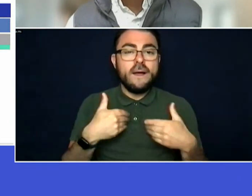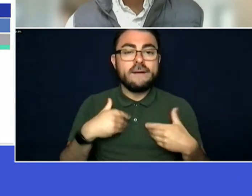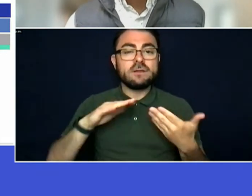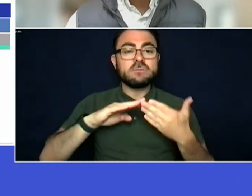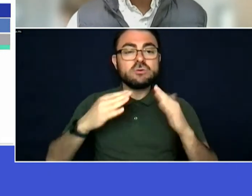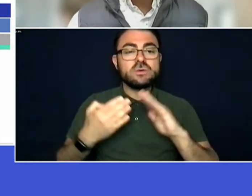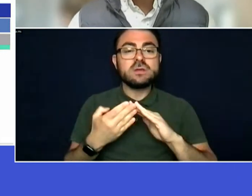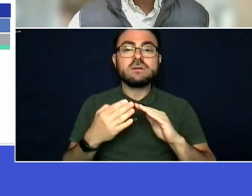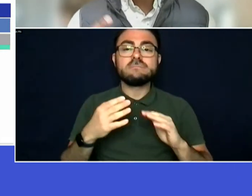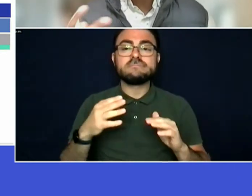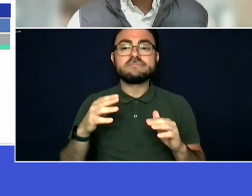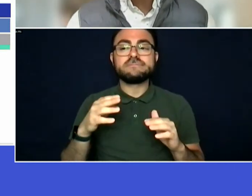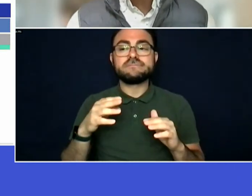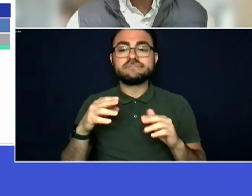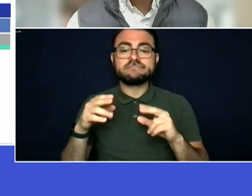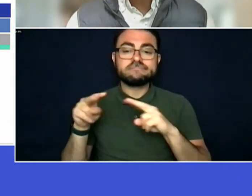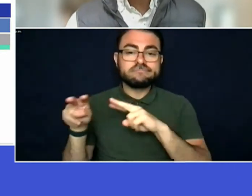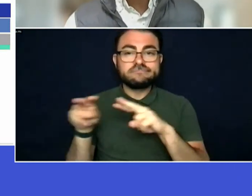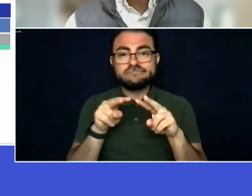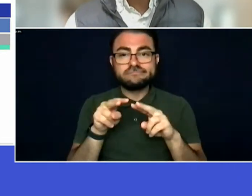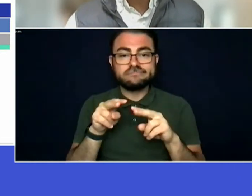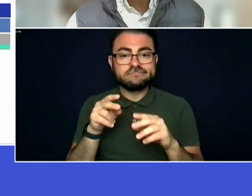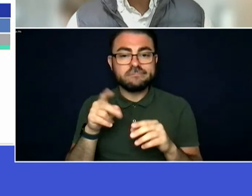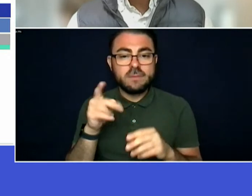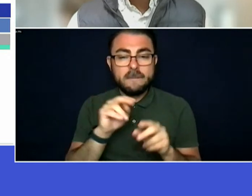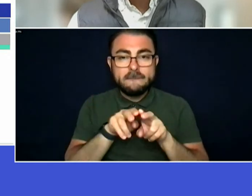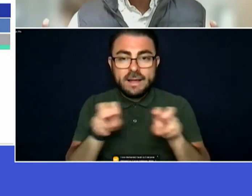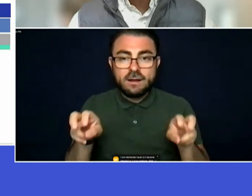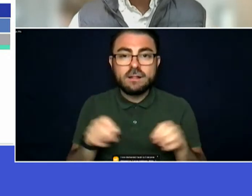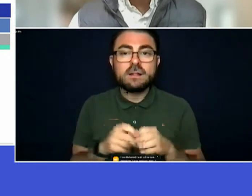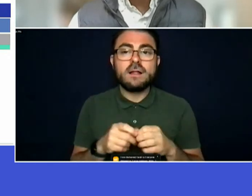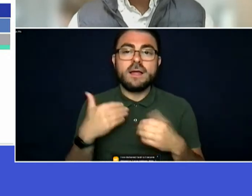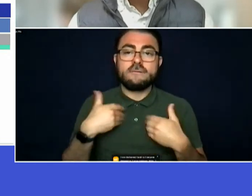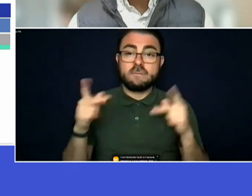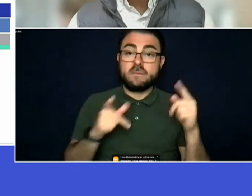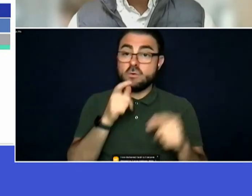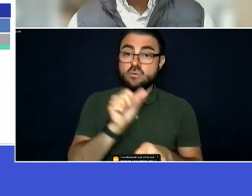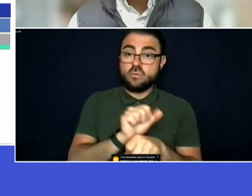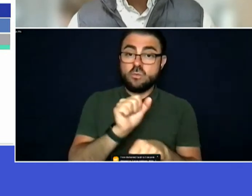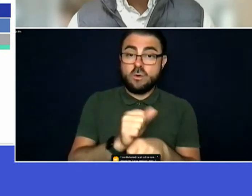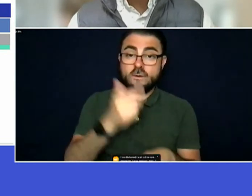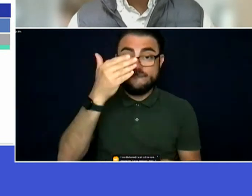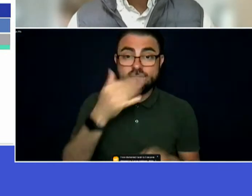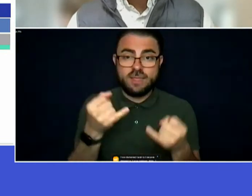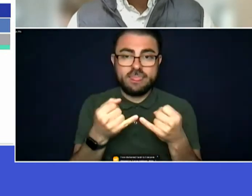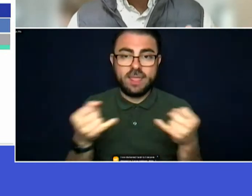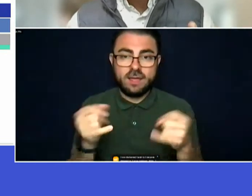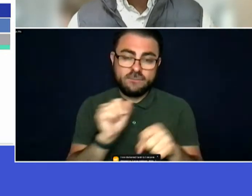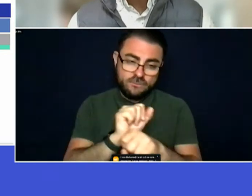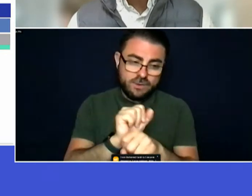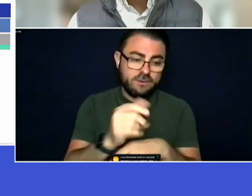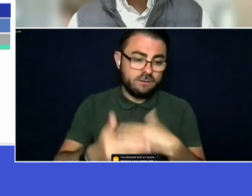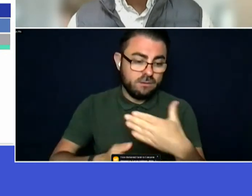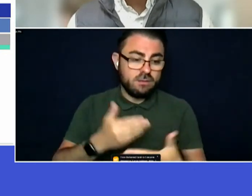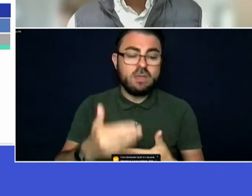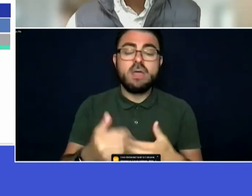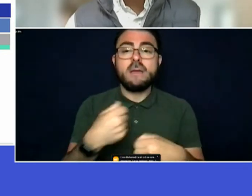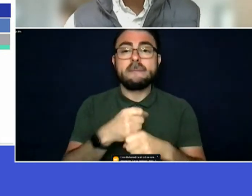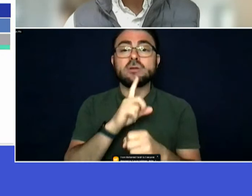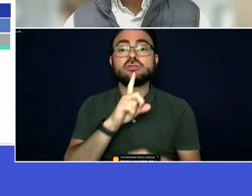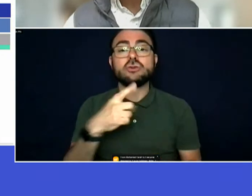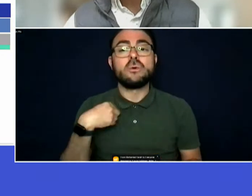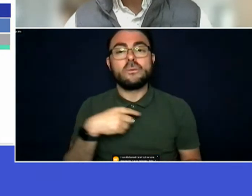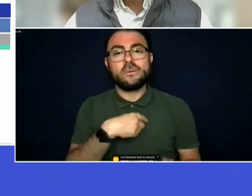youth perspectives, as well as perspectives from our frontline communities with an emphasis around ensuring that we are bringing